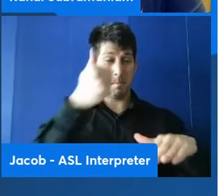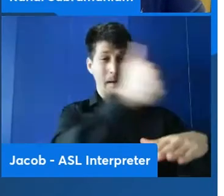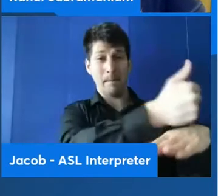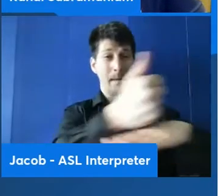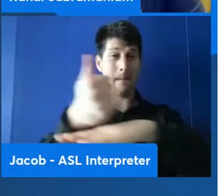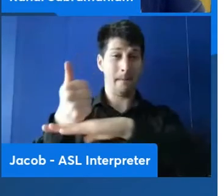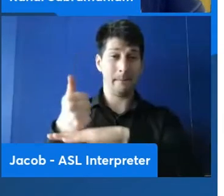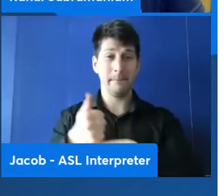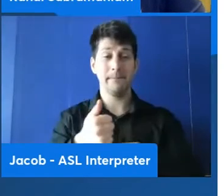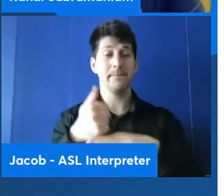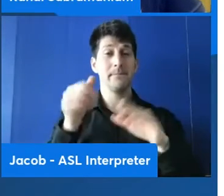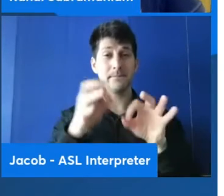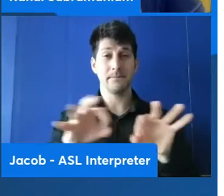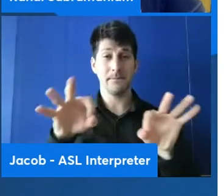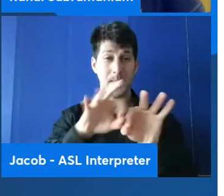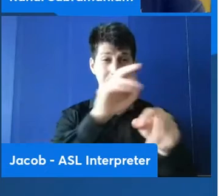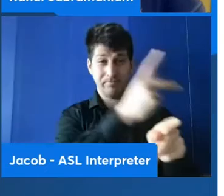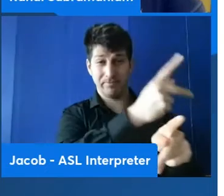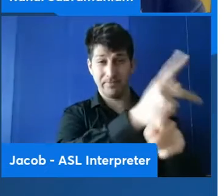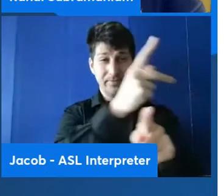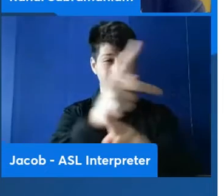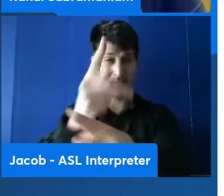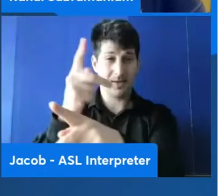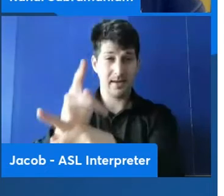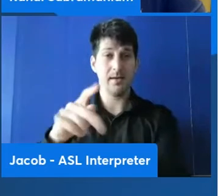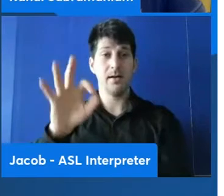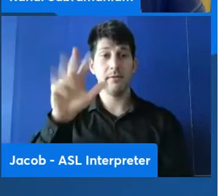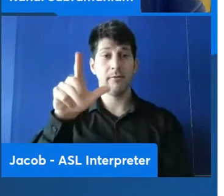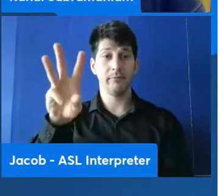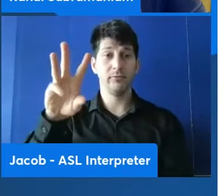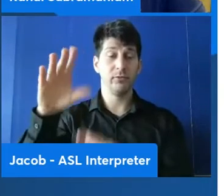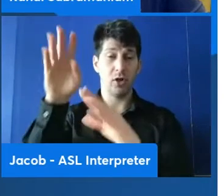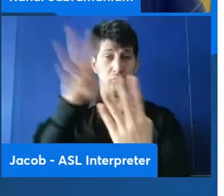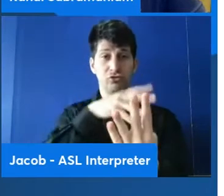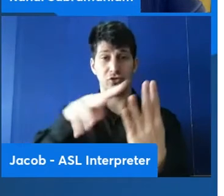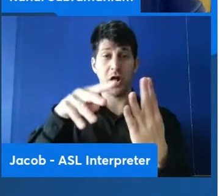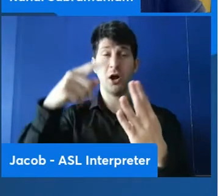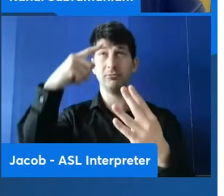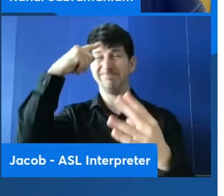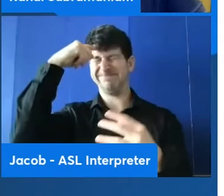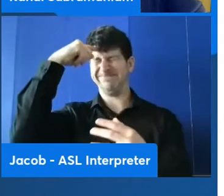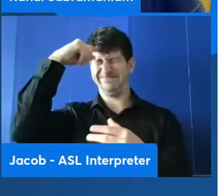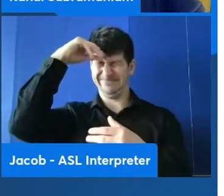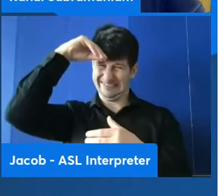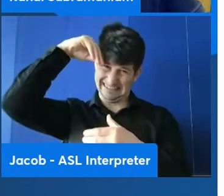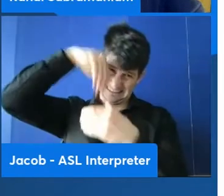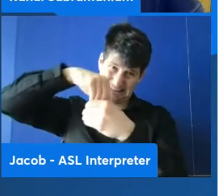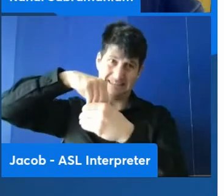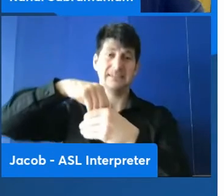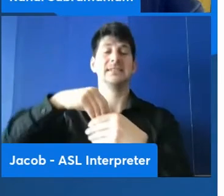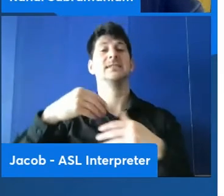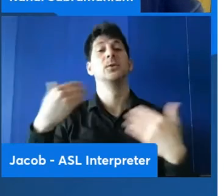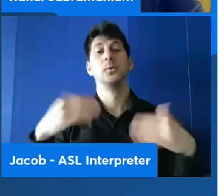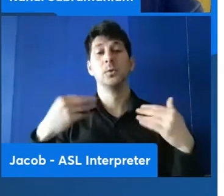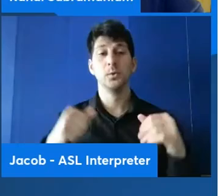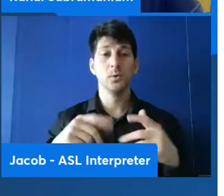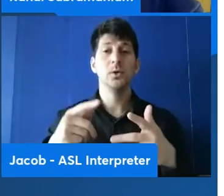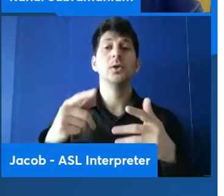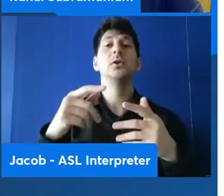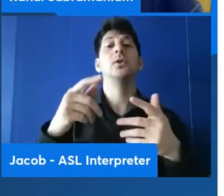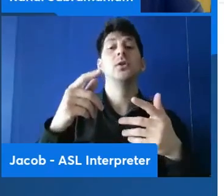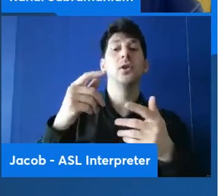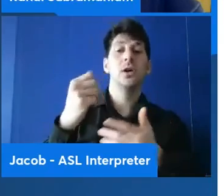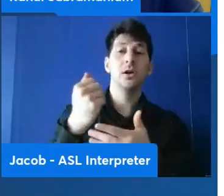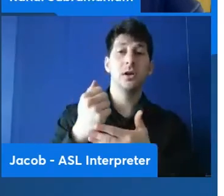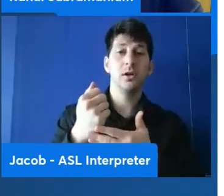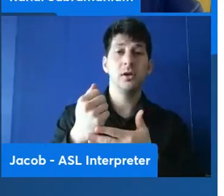to keep that flow chart in your mind all at once. And so acknowledging this issue, it looks at what AWS has done. It's